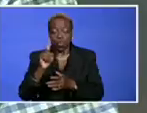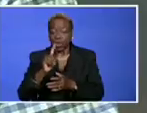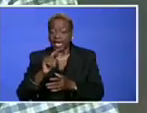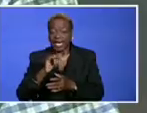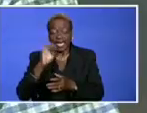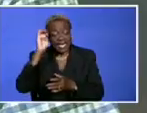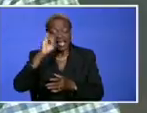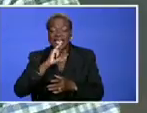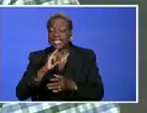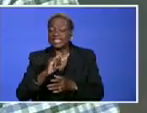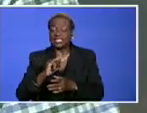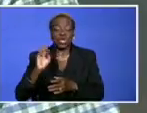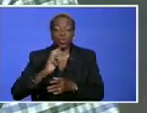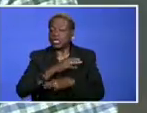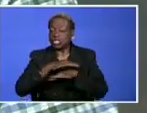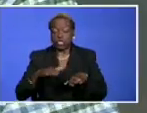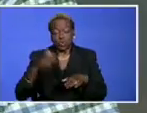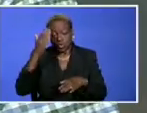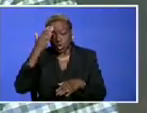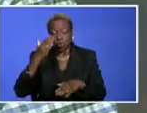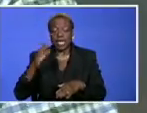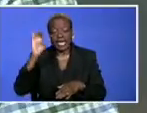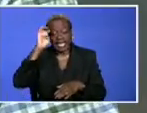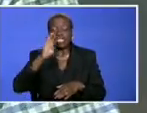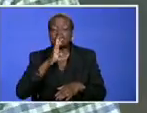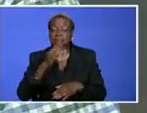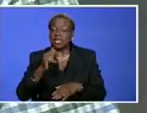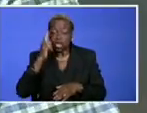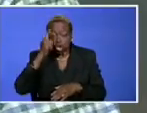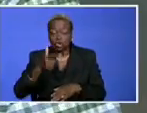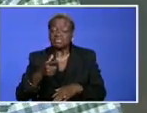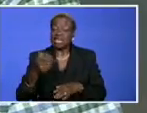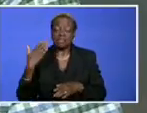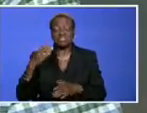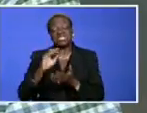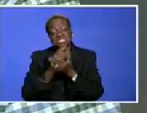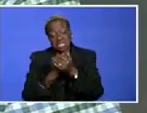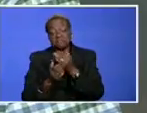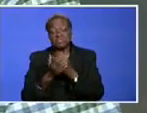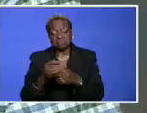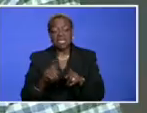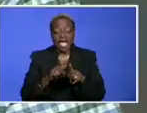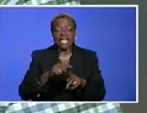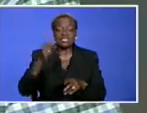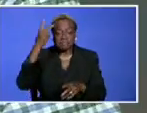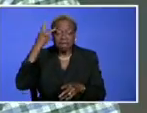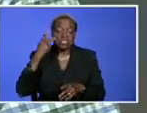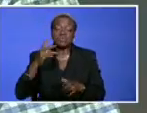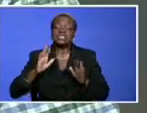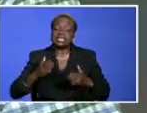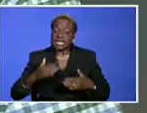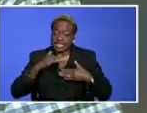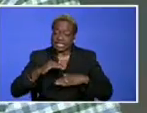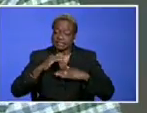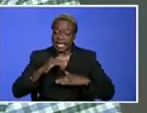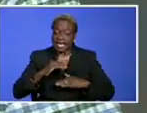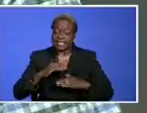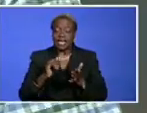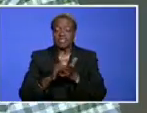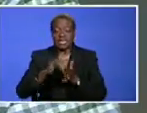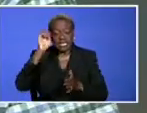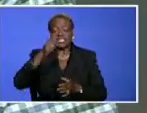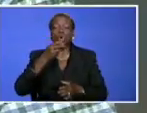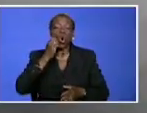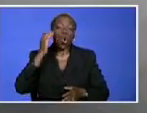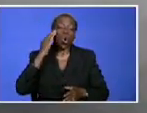We know he's been looked after and he's comfortable. And as parents, we're satisfied that he's home and